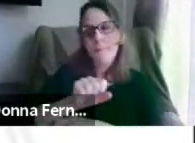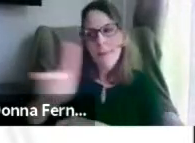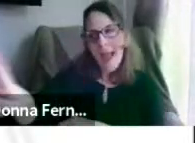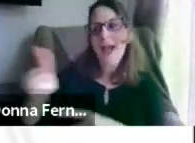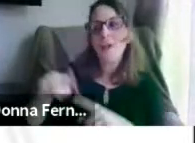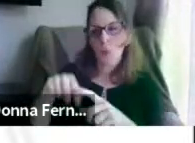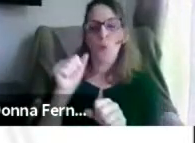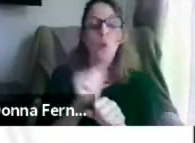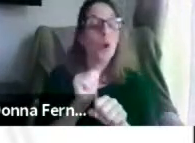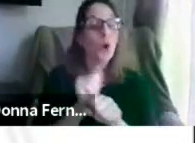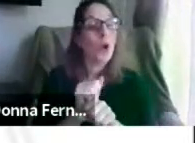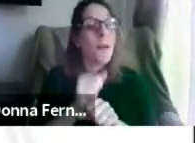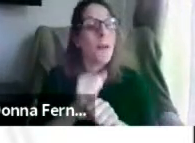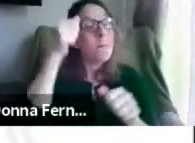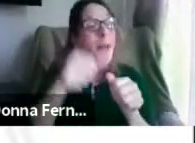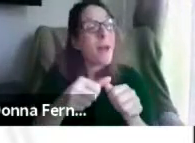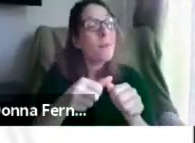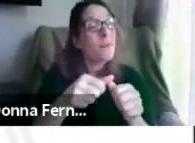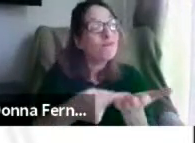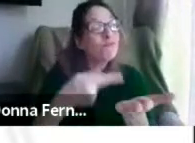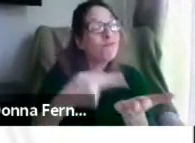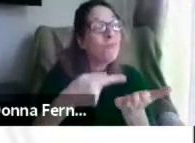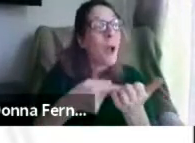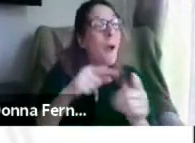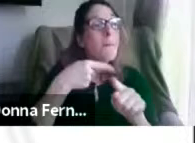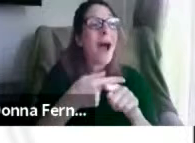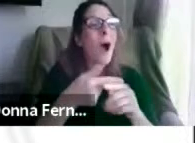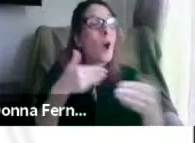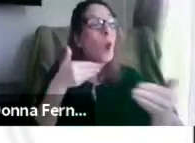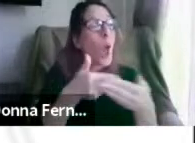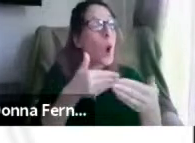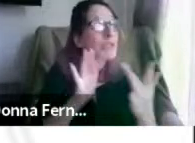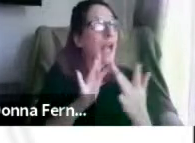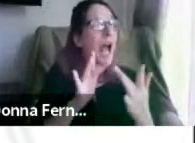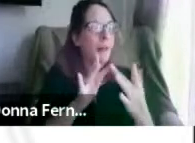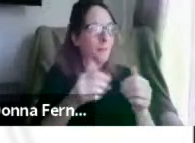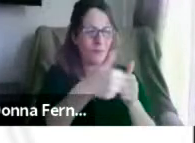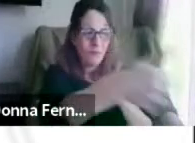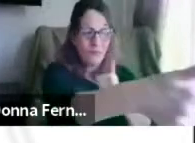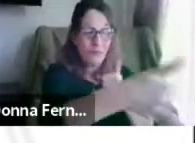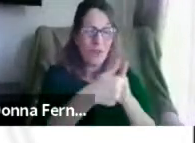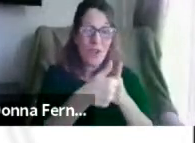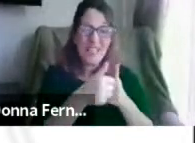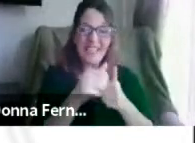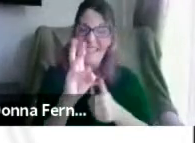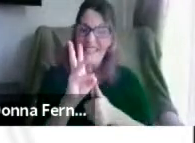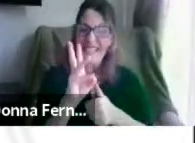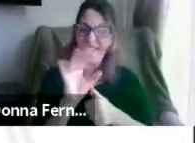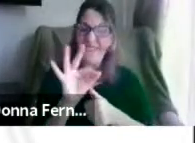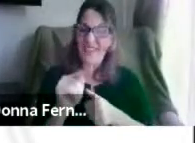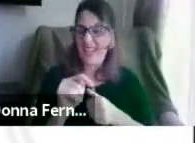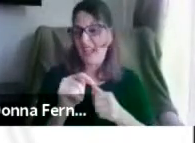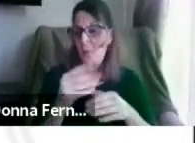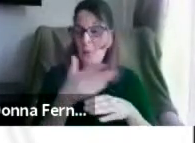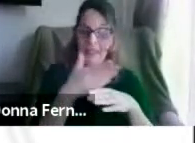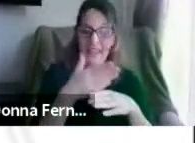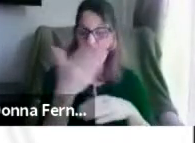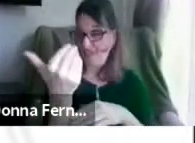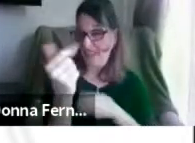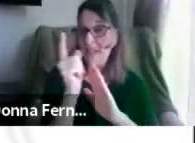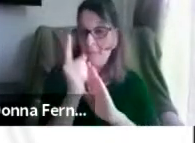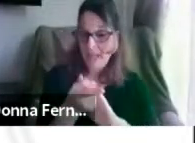those close contacts we talked about, those are going to be anybody who's been in 6 feet for 15 minutes or more with those positive